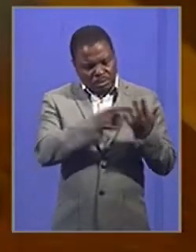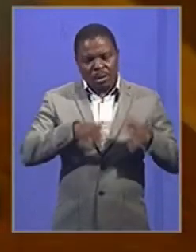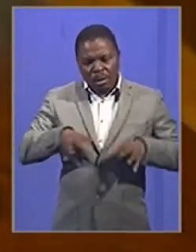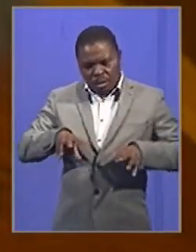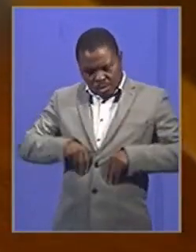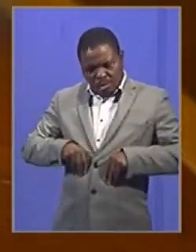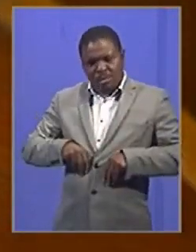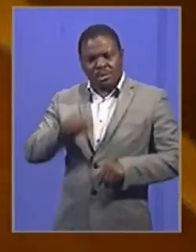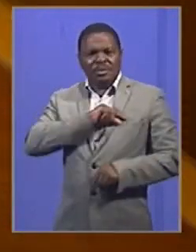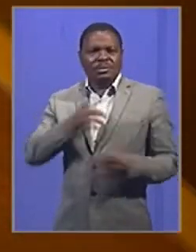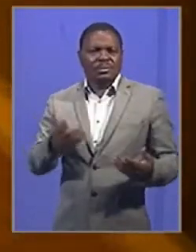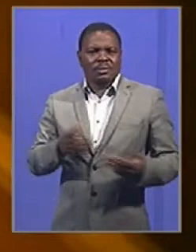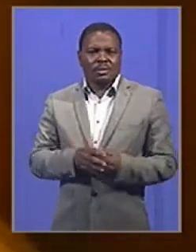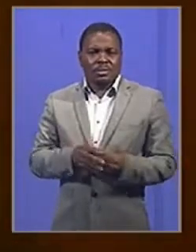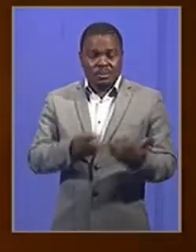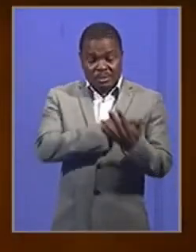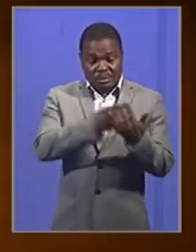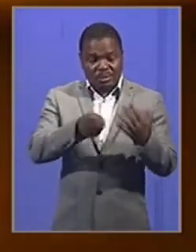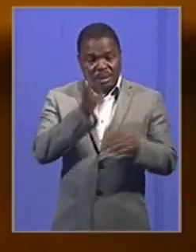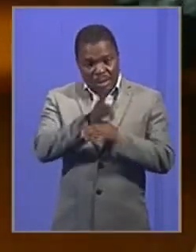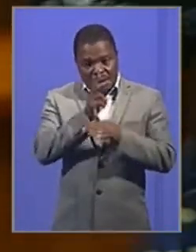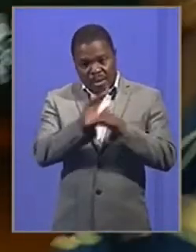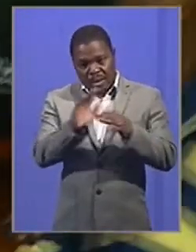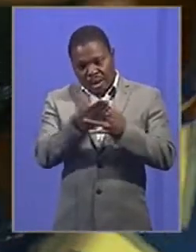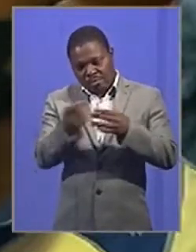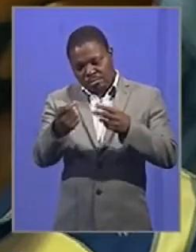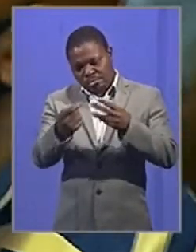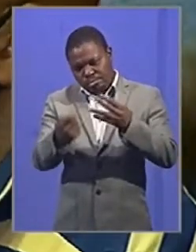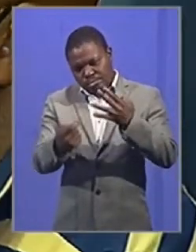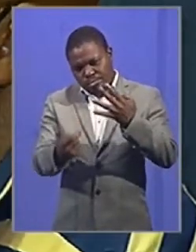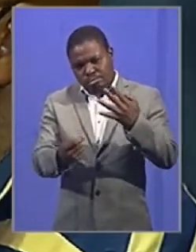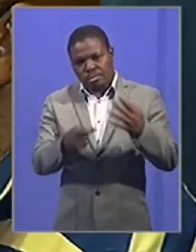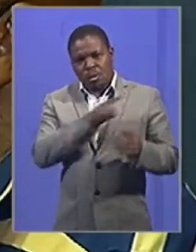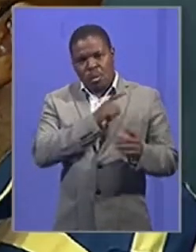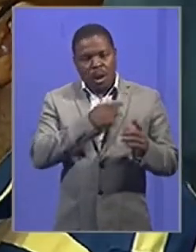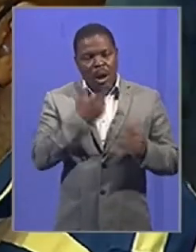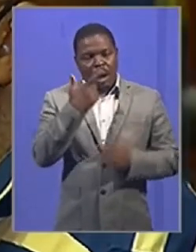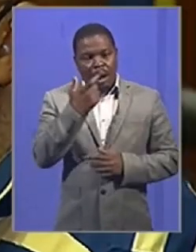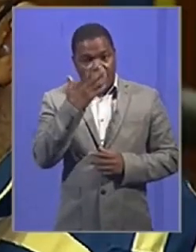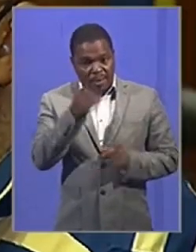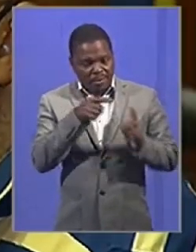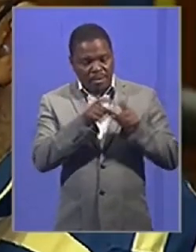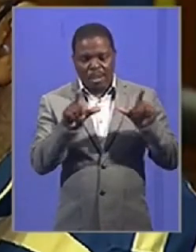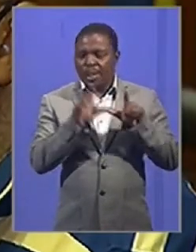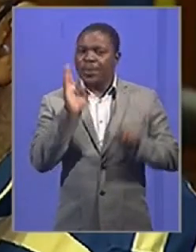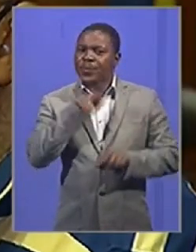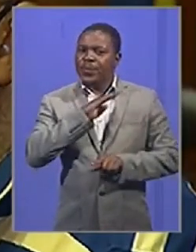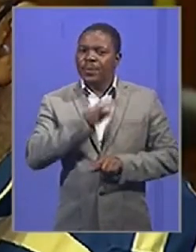Balatofatswa ba lebagana gape le ditatofatso tše dingwe tša go swara dithunya tšeo di sego molaong.